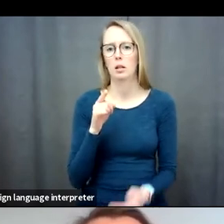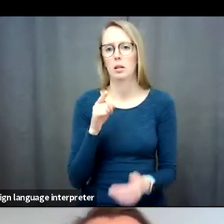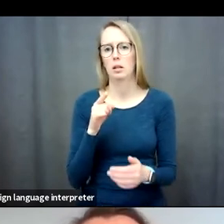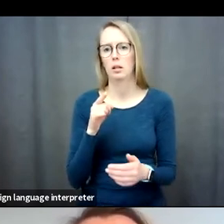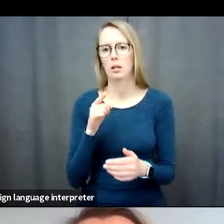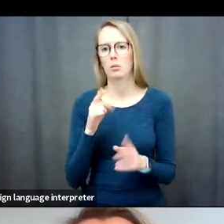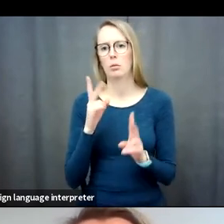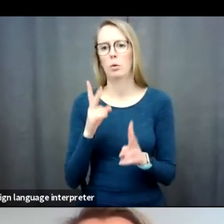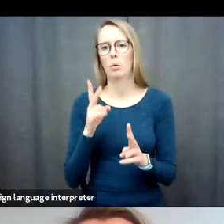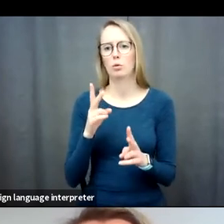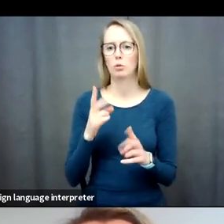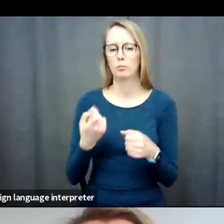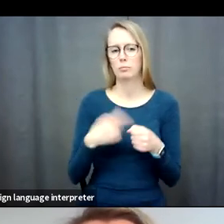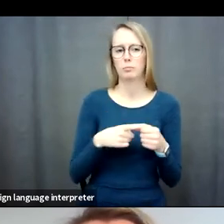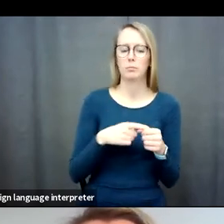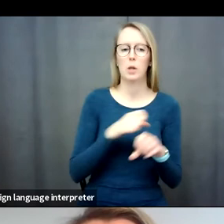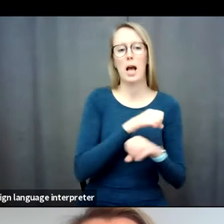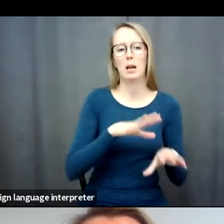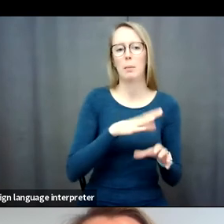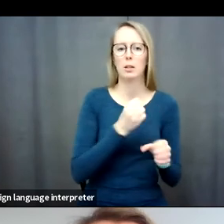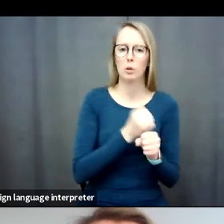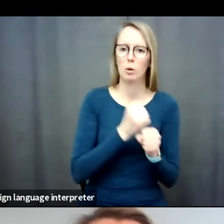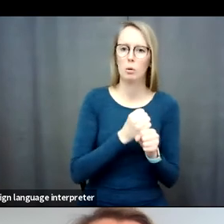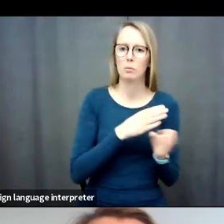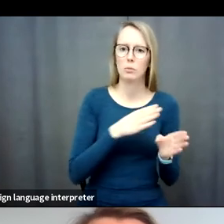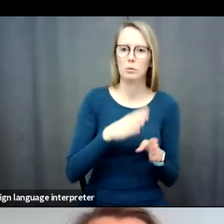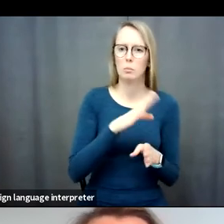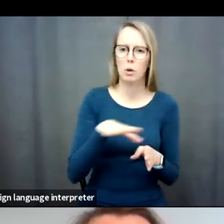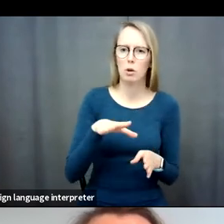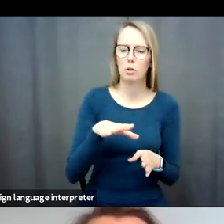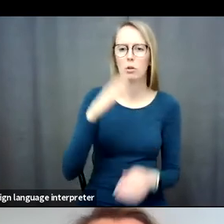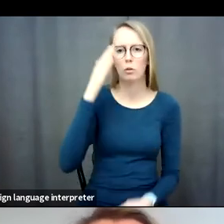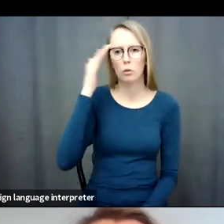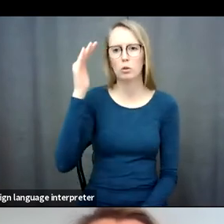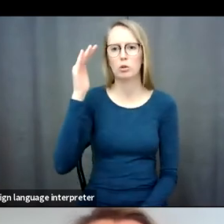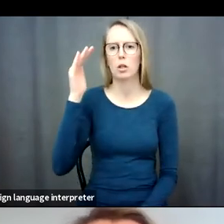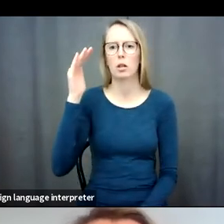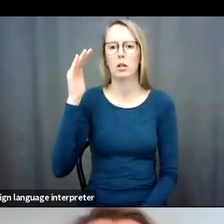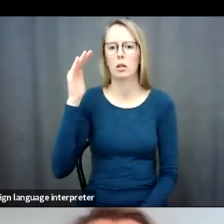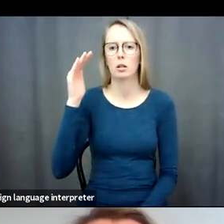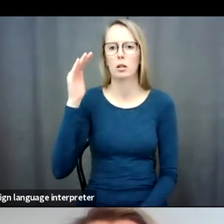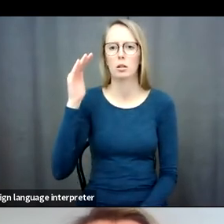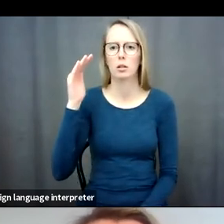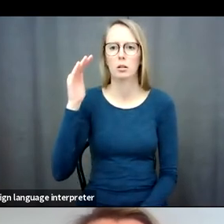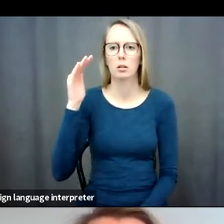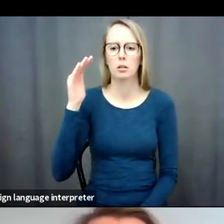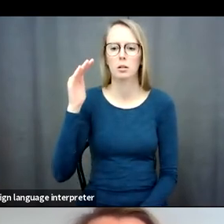work with children and adults in the communities and in the services. So it's not